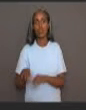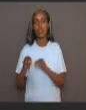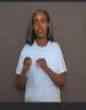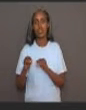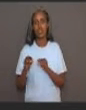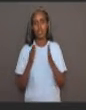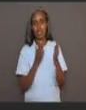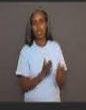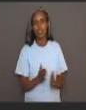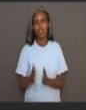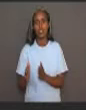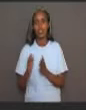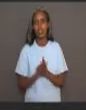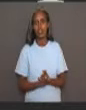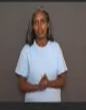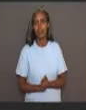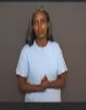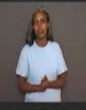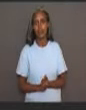Students, let's get ready.